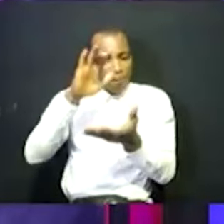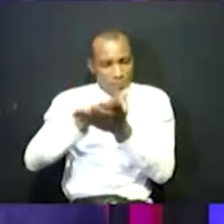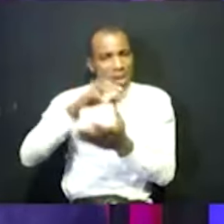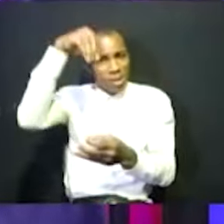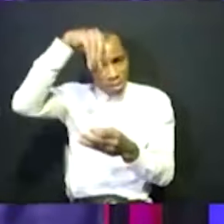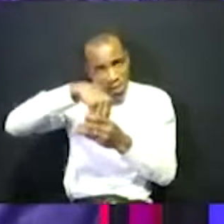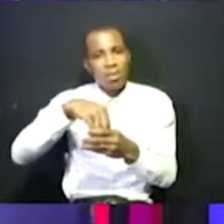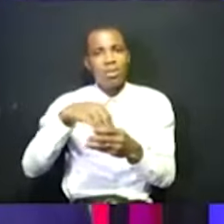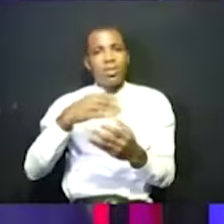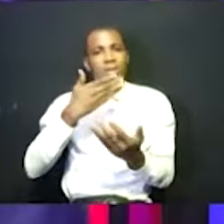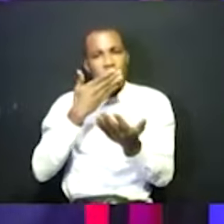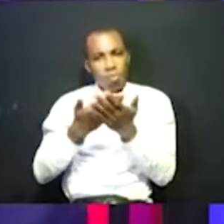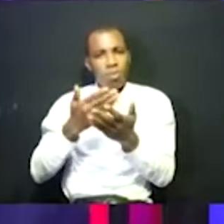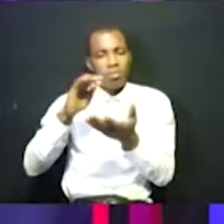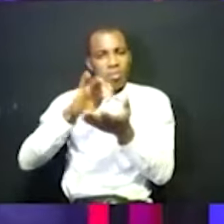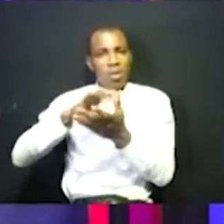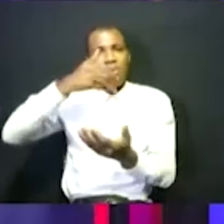included. See,